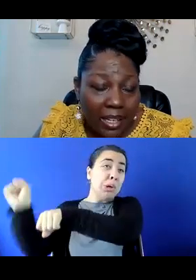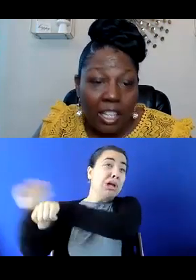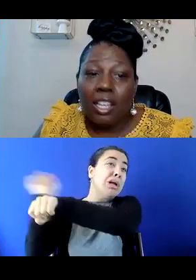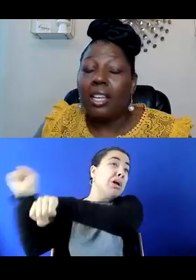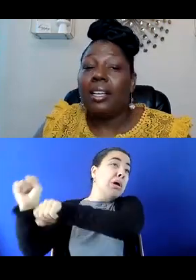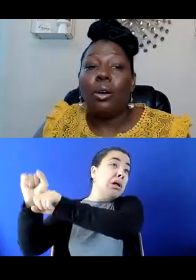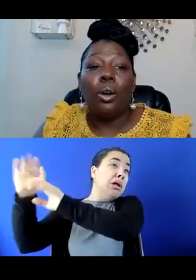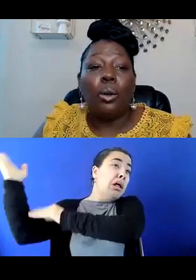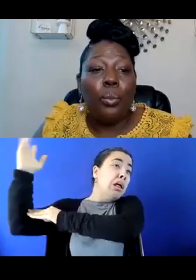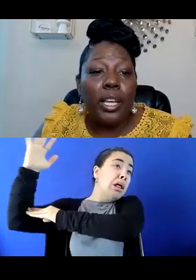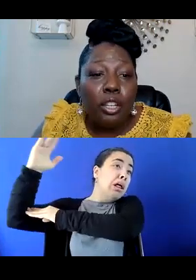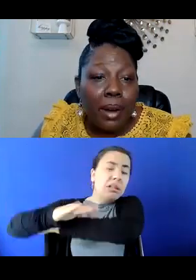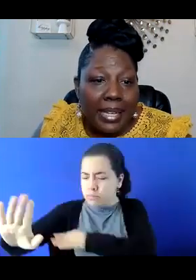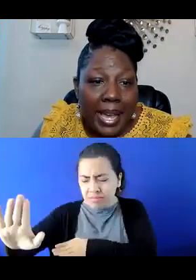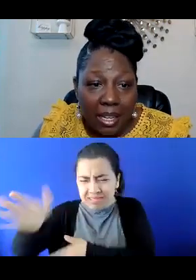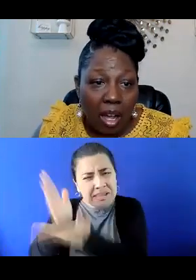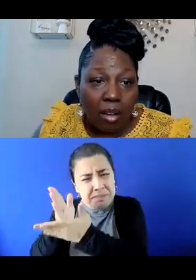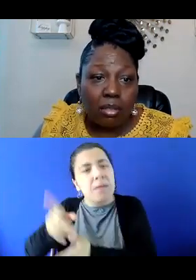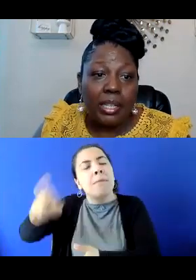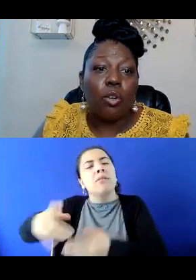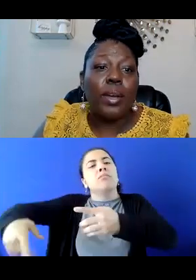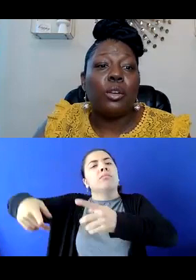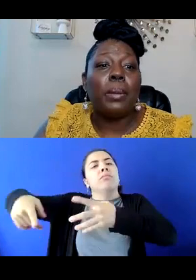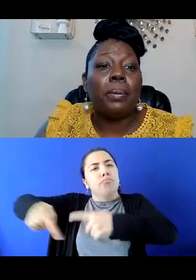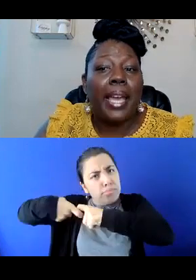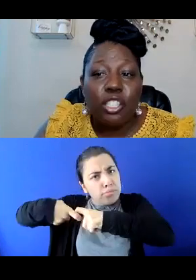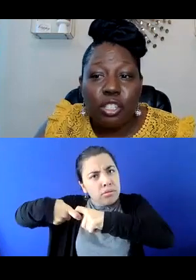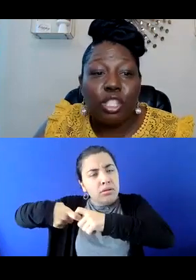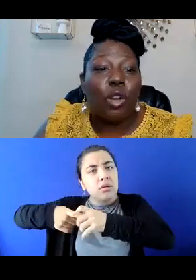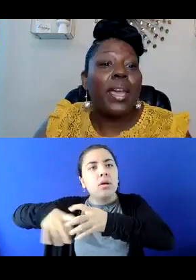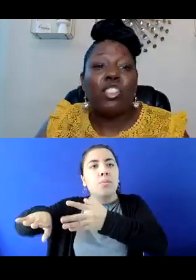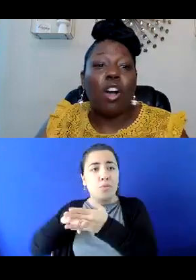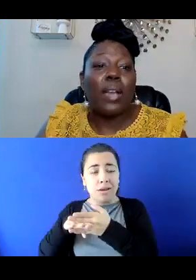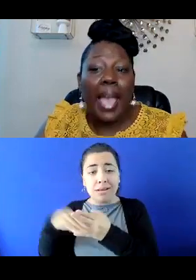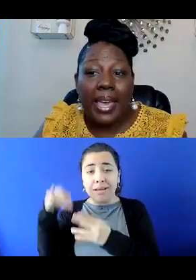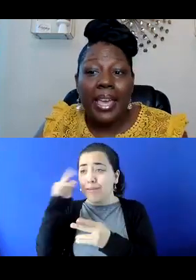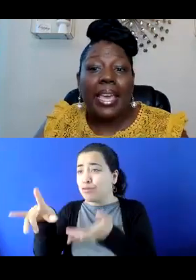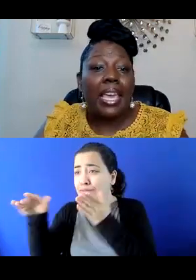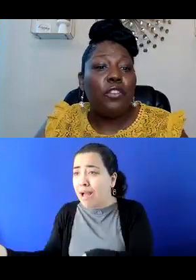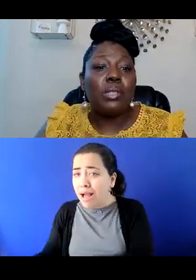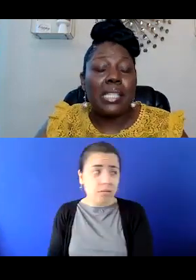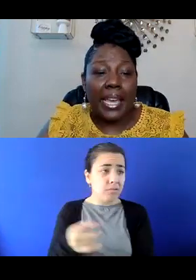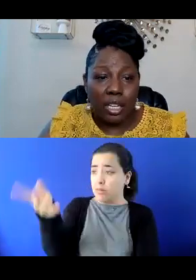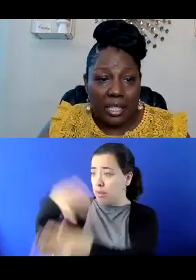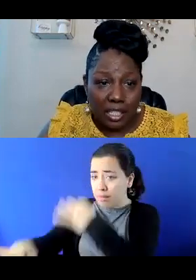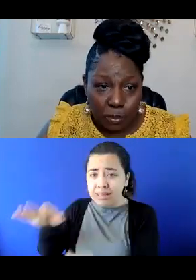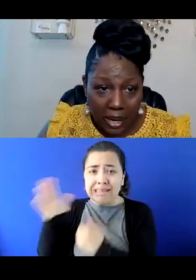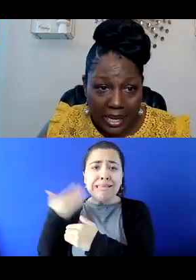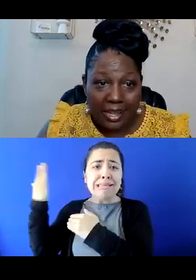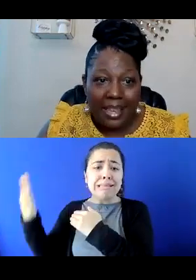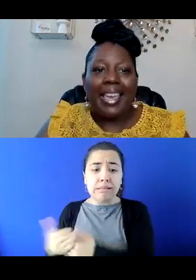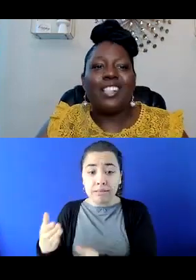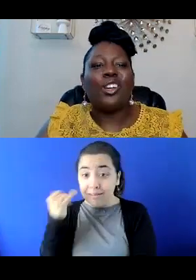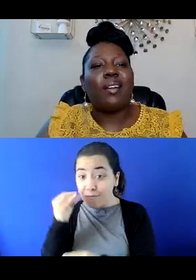break. When you are dead and gone, they're going to replace you. So it's okay if you take your lunch